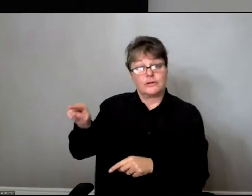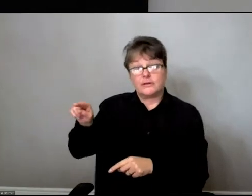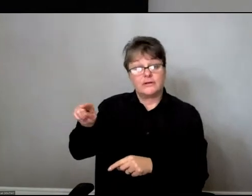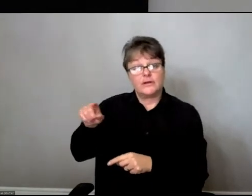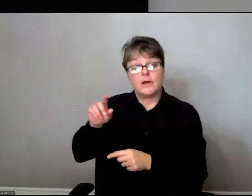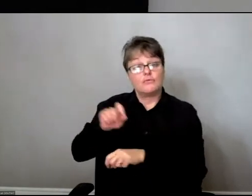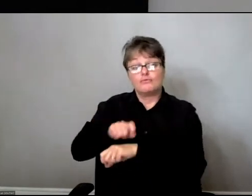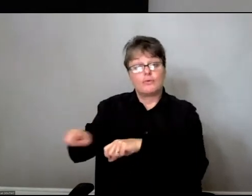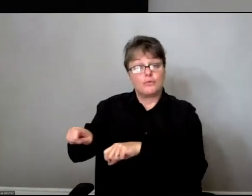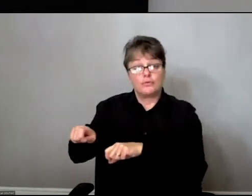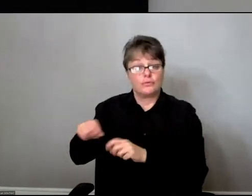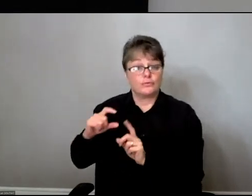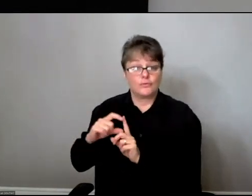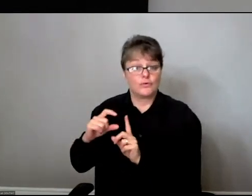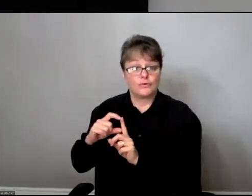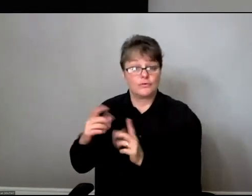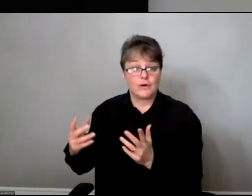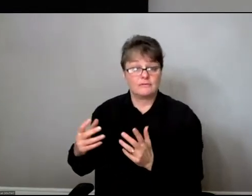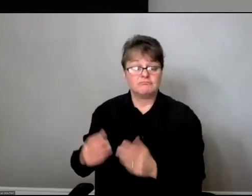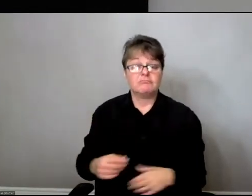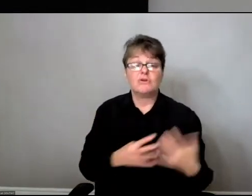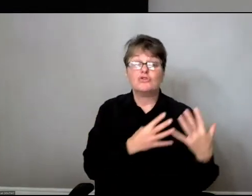There are no more truer words